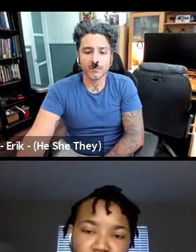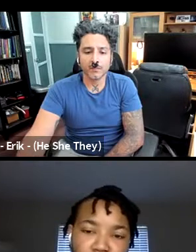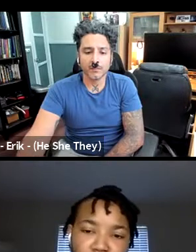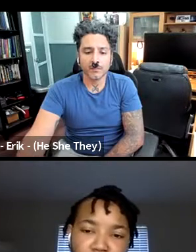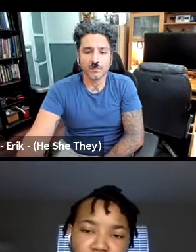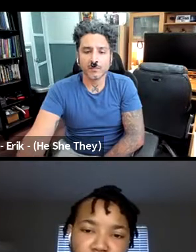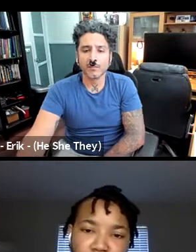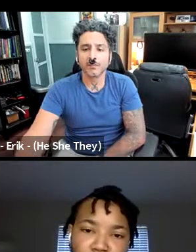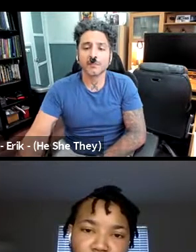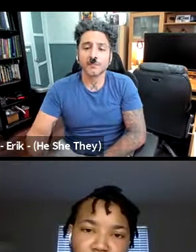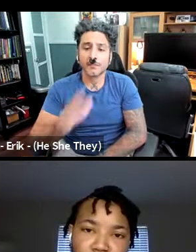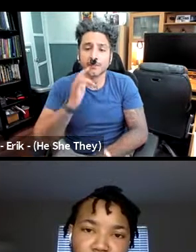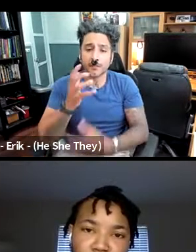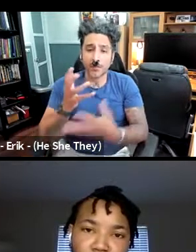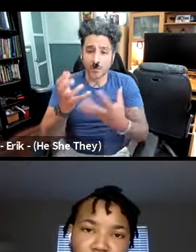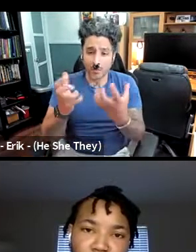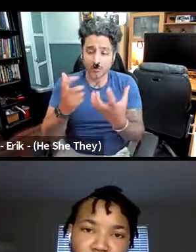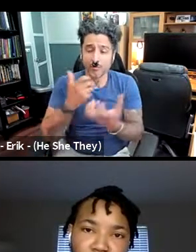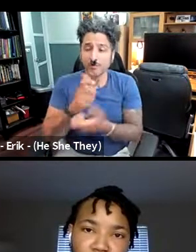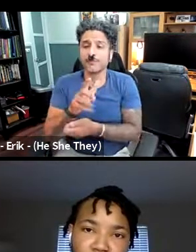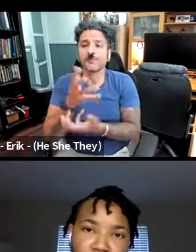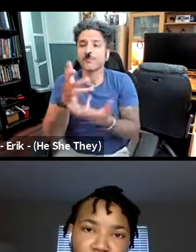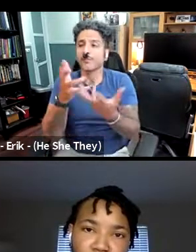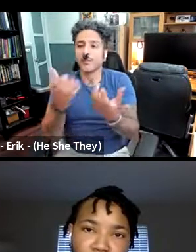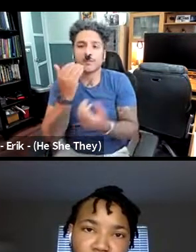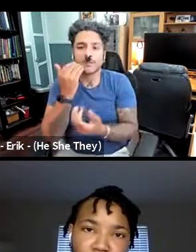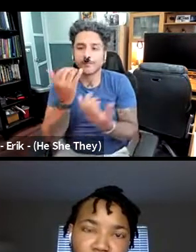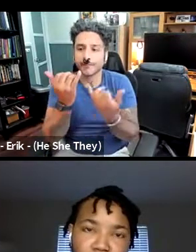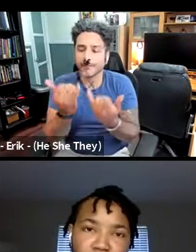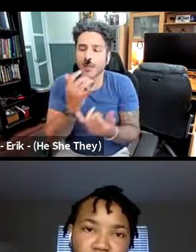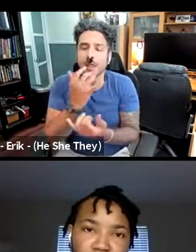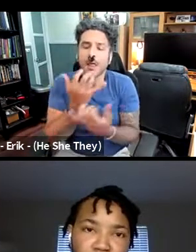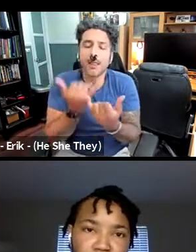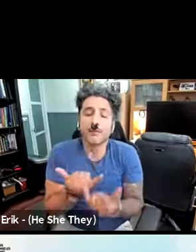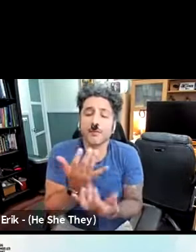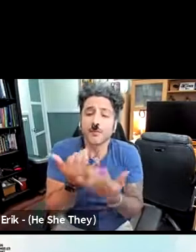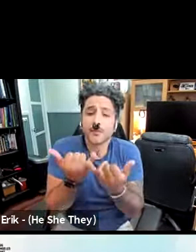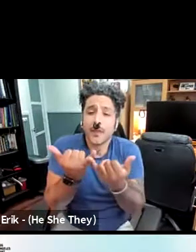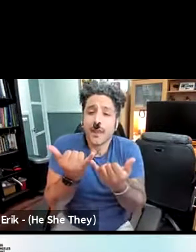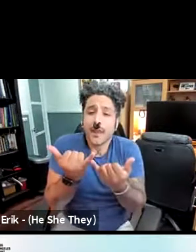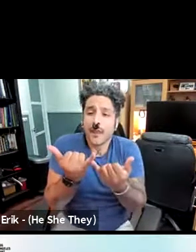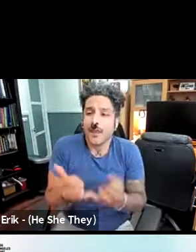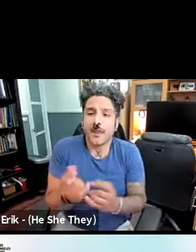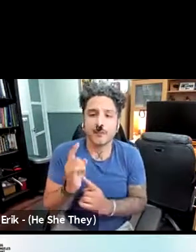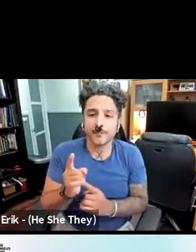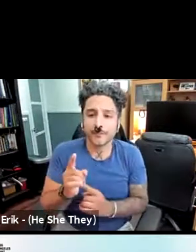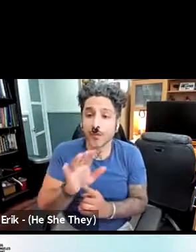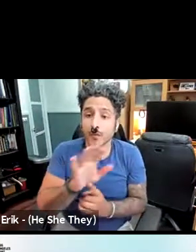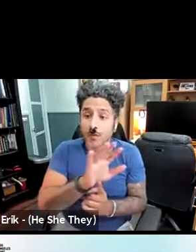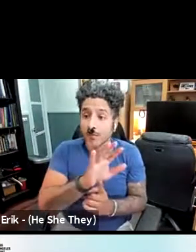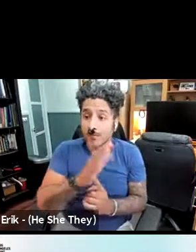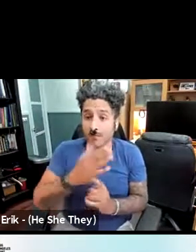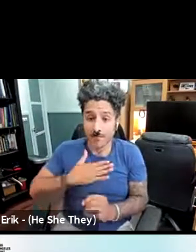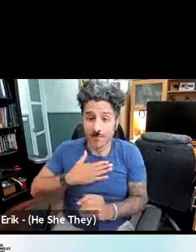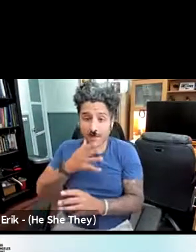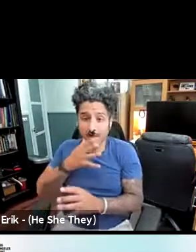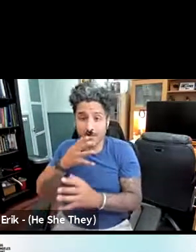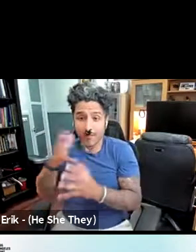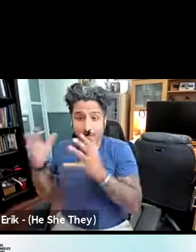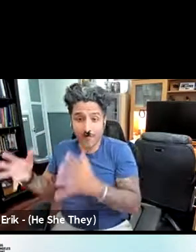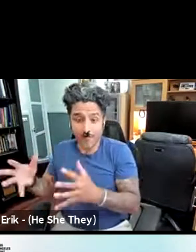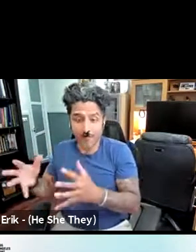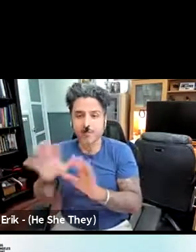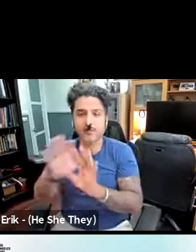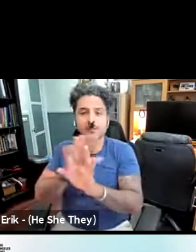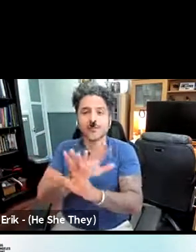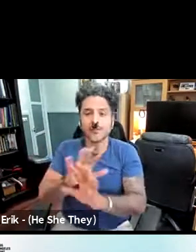And I want you now. I love you. I love you now. And so I want to say that my grandmothers are your grandmothers. The love that I receive is